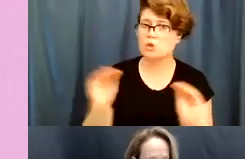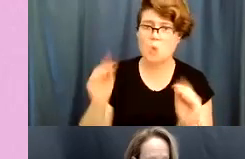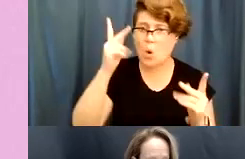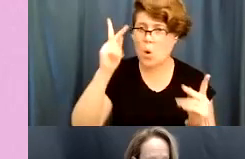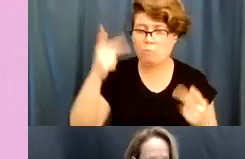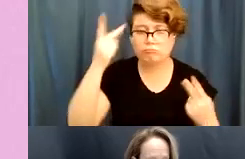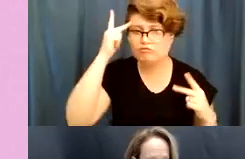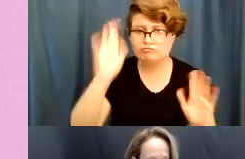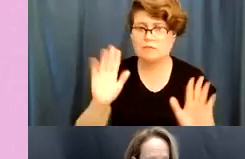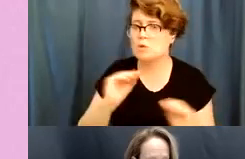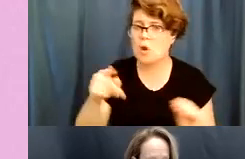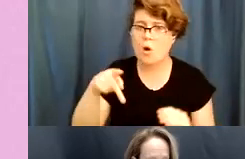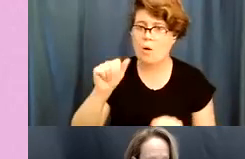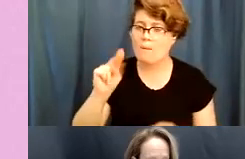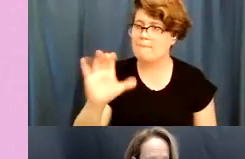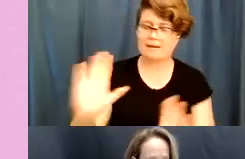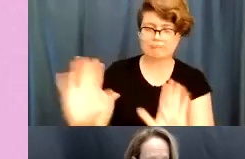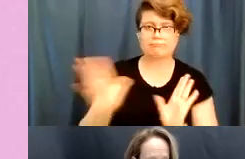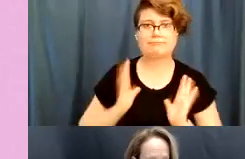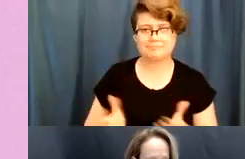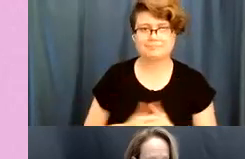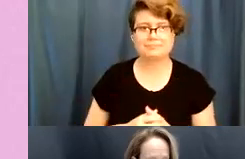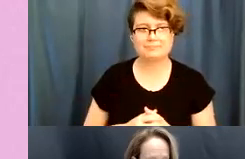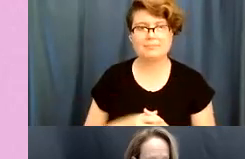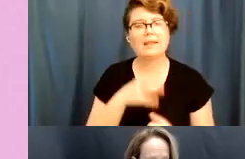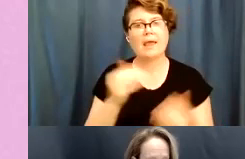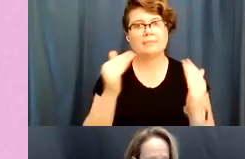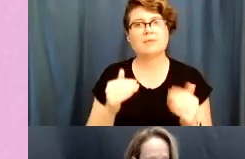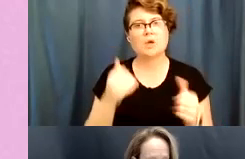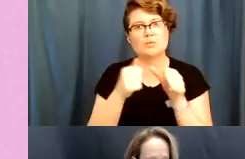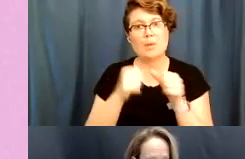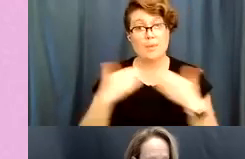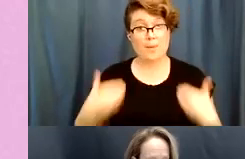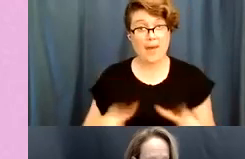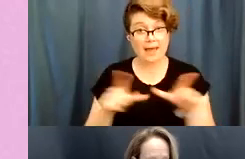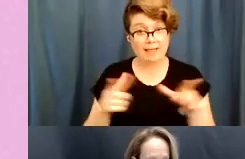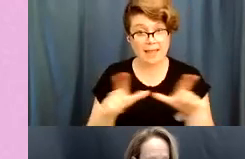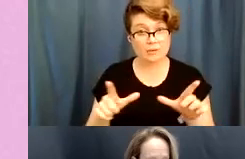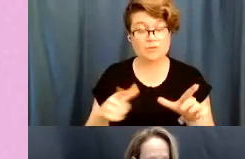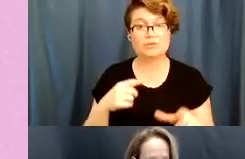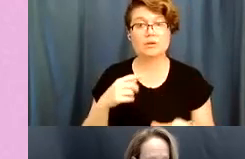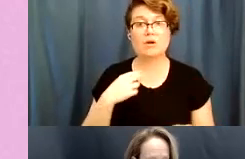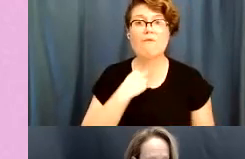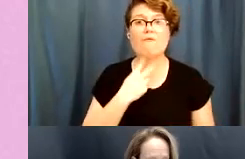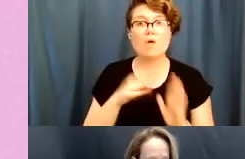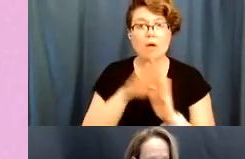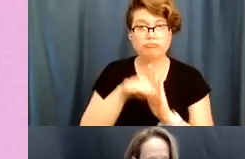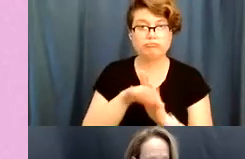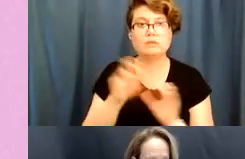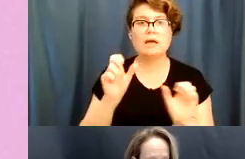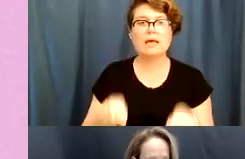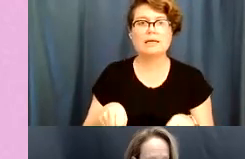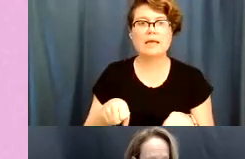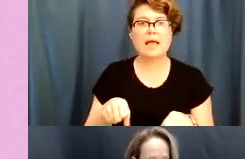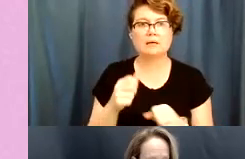And along with that, just remember that body language and tone of voice can be used to convey a lack of privacy,